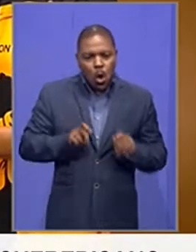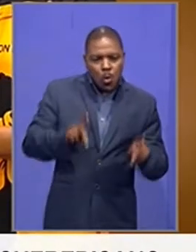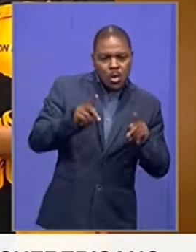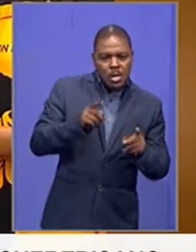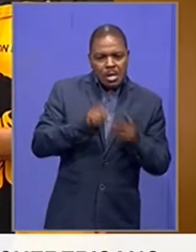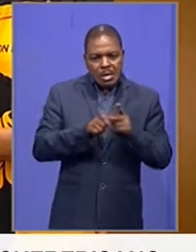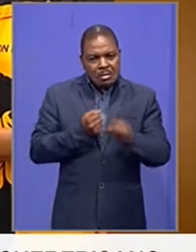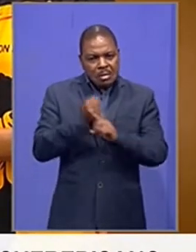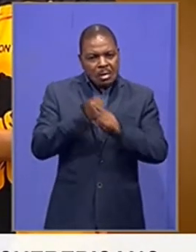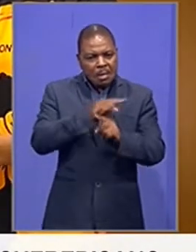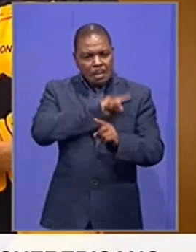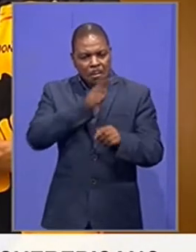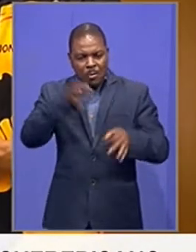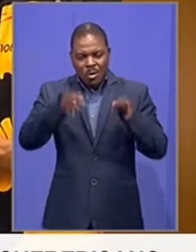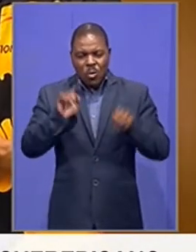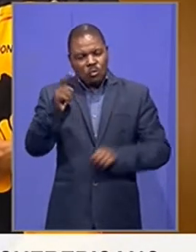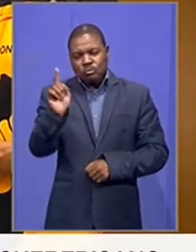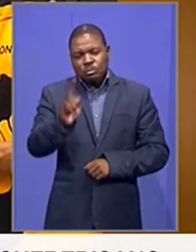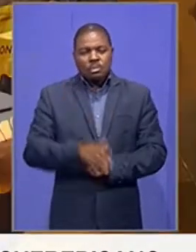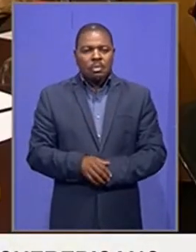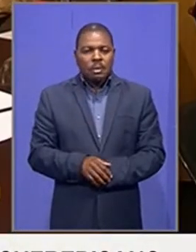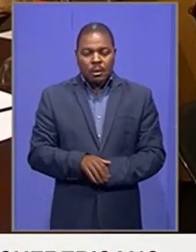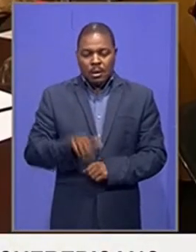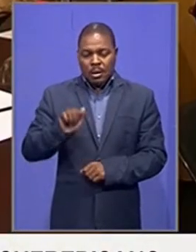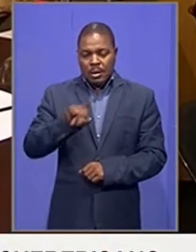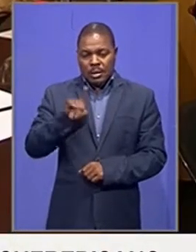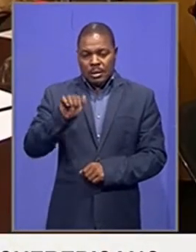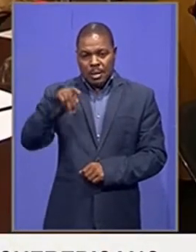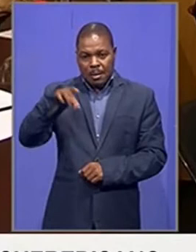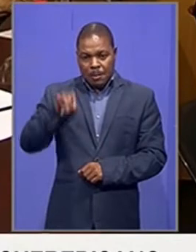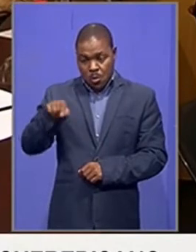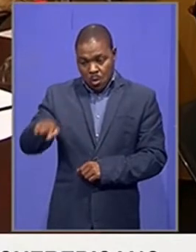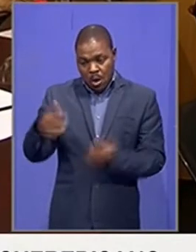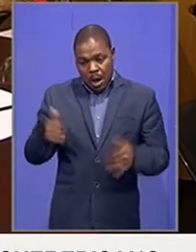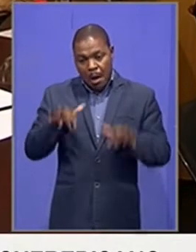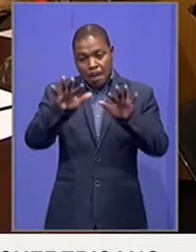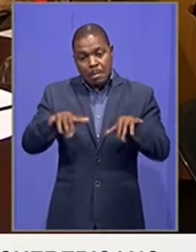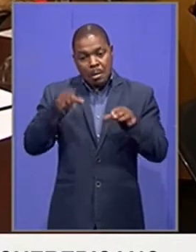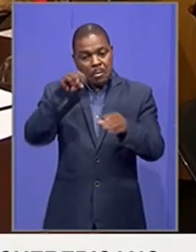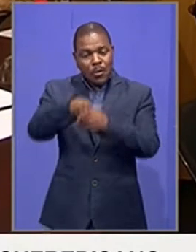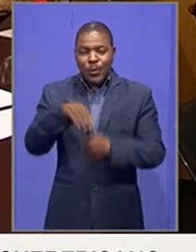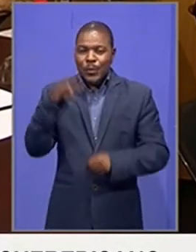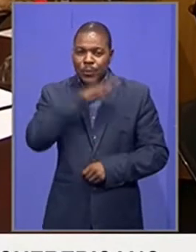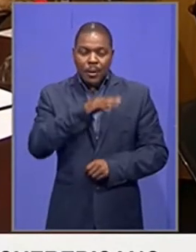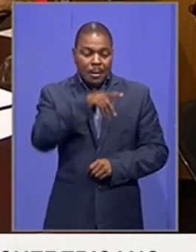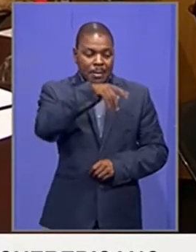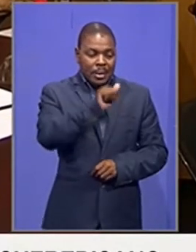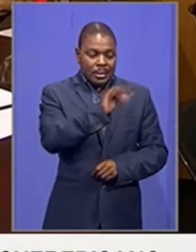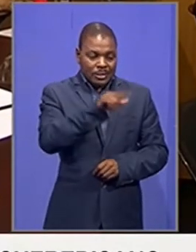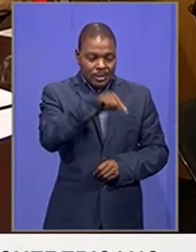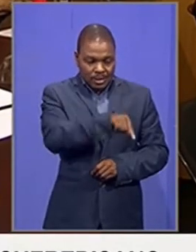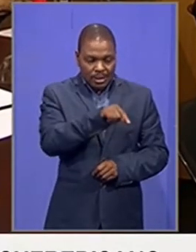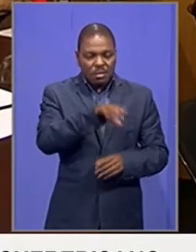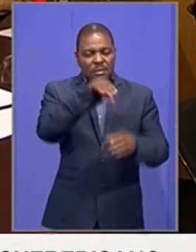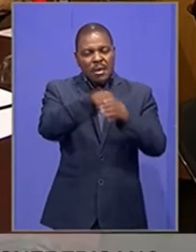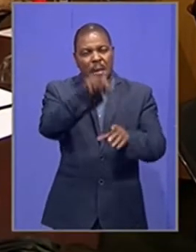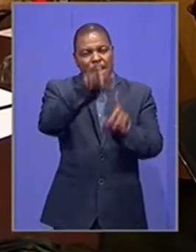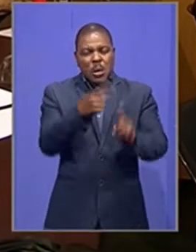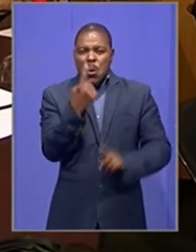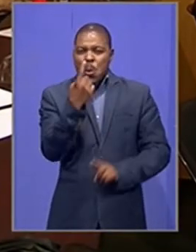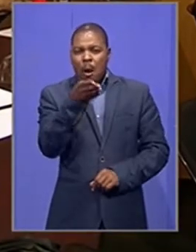le matla ho tsa dipolotiki. AZAPO ha ena moemedi parlamenteng, ha PAC ena le moemedi a le